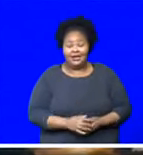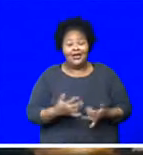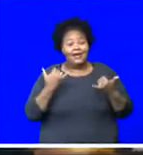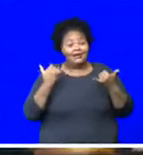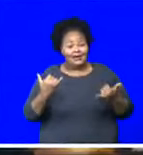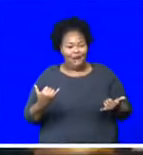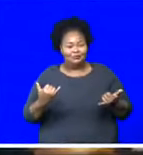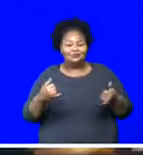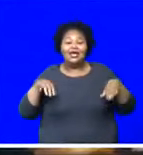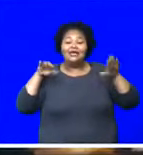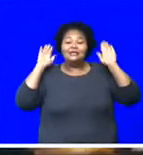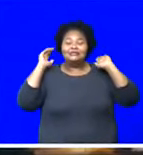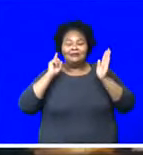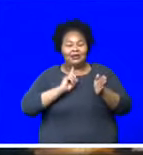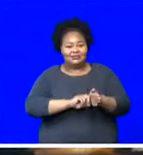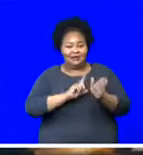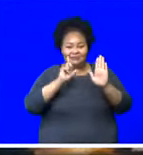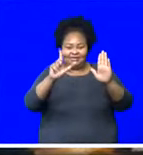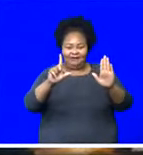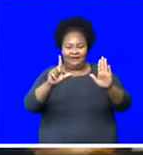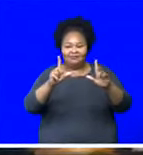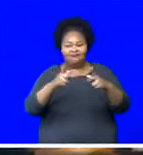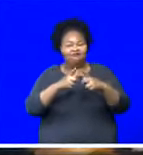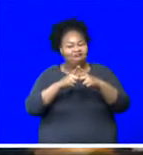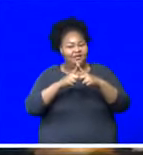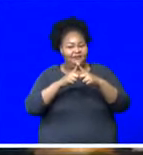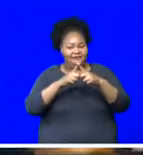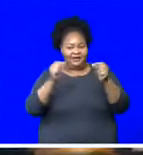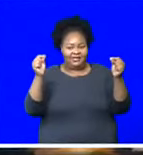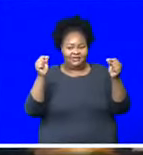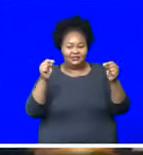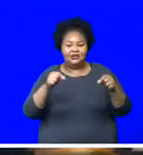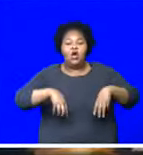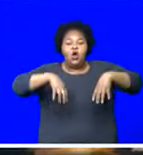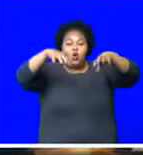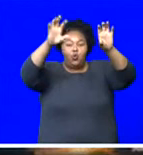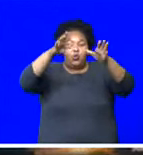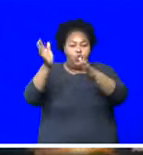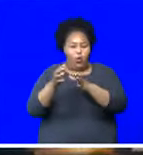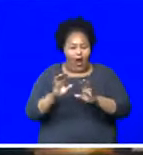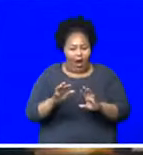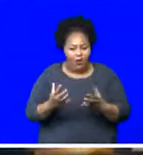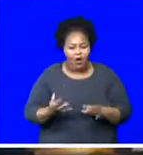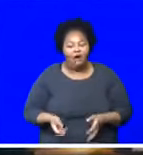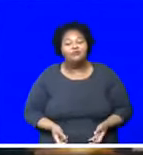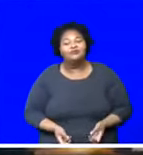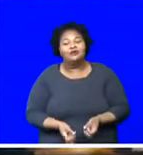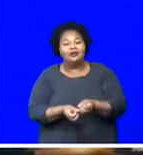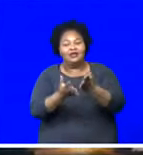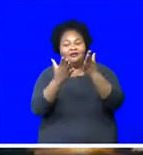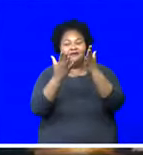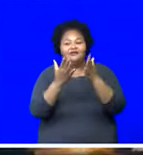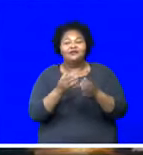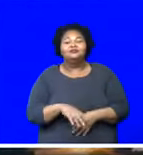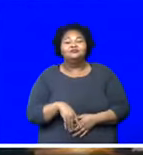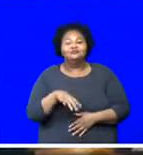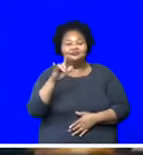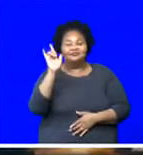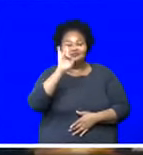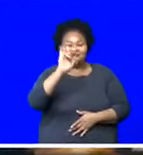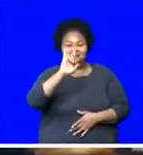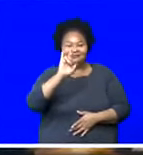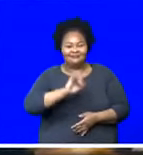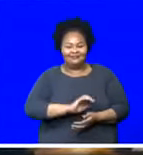Sithi shasitibeka lapha engone lomuhle tindzaba esiniphathetwe nangensimbi yesikhombisa sitanishiya naso osimo selitulu semadolobha lakhethiwe busuku